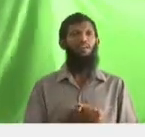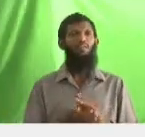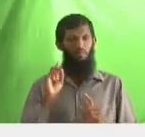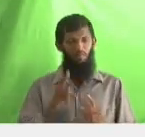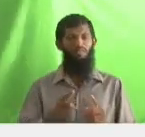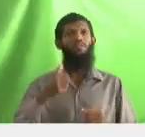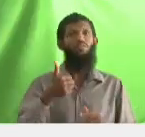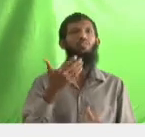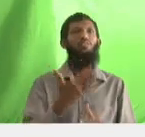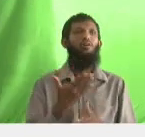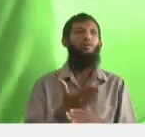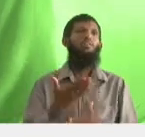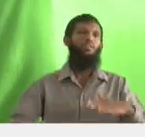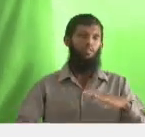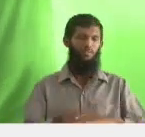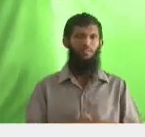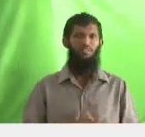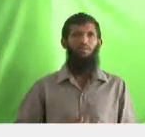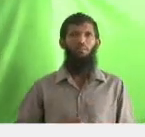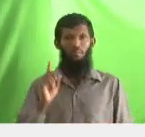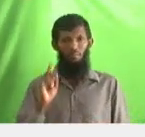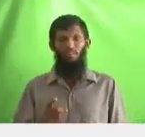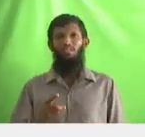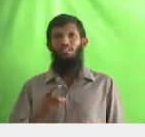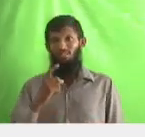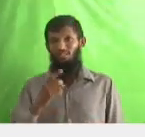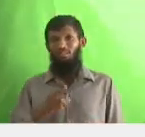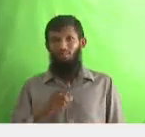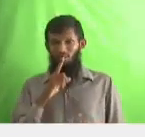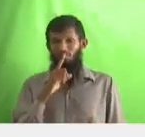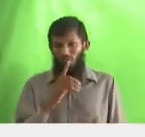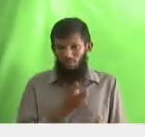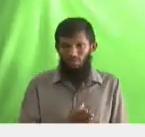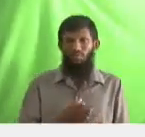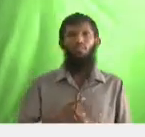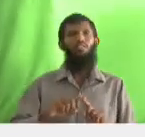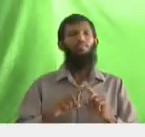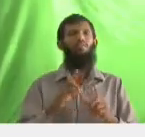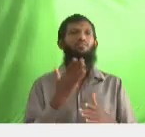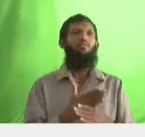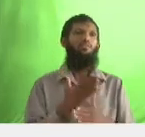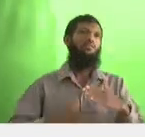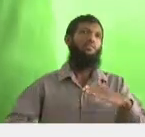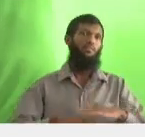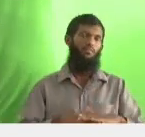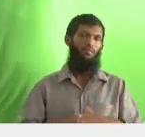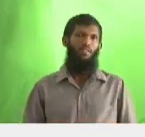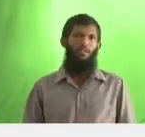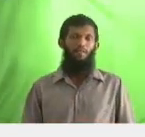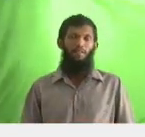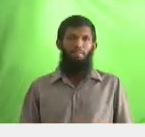who always tried to ensure that what we did was correct. Allah subhanahu wa ta'ala asks us to